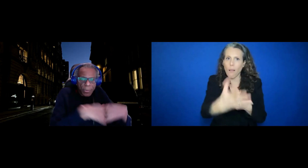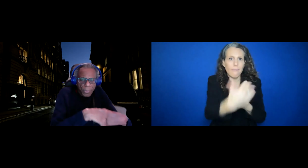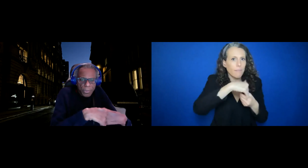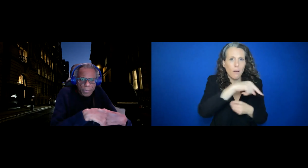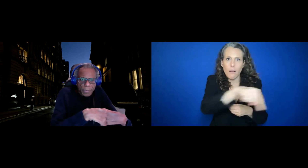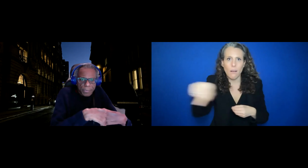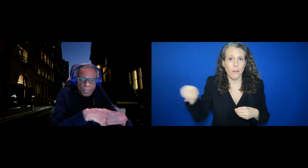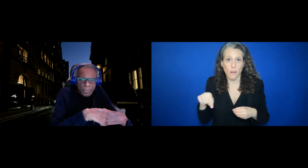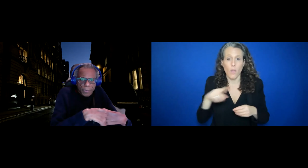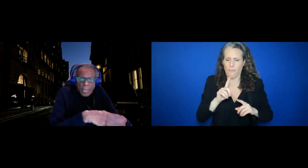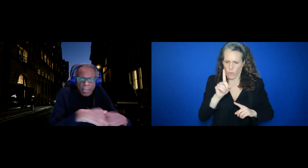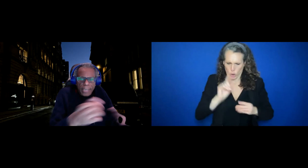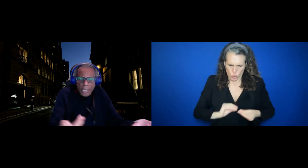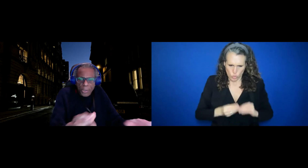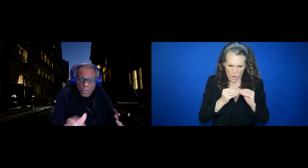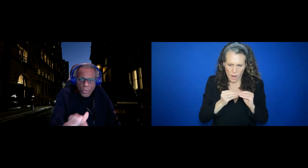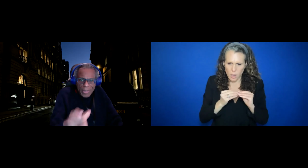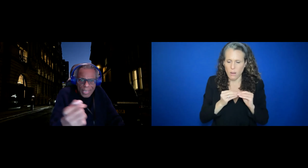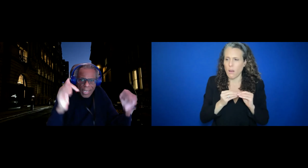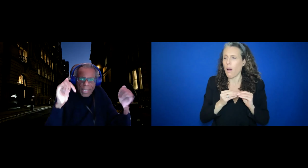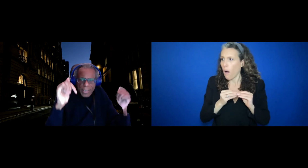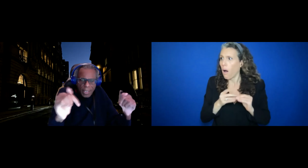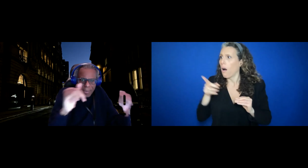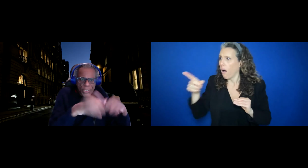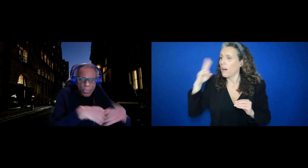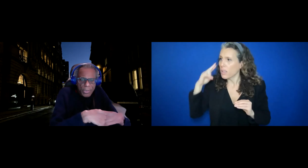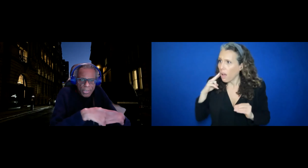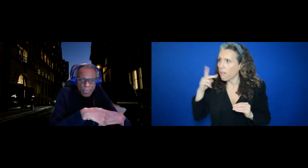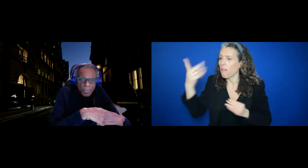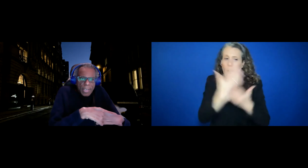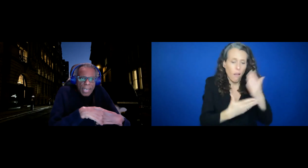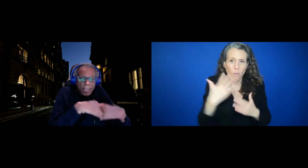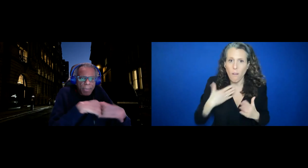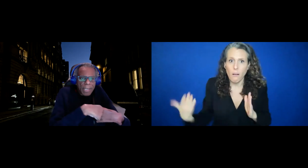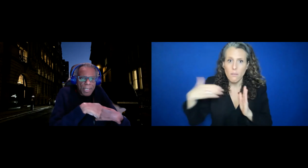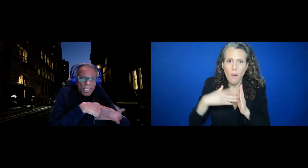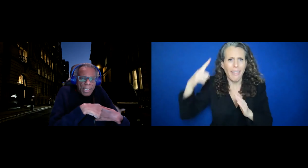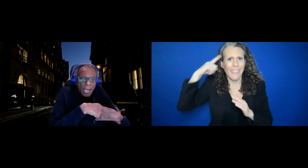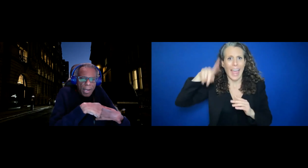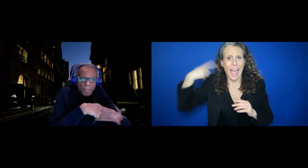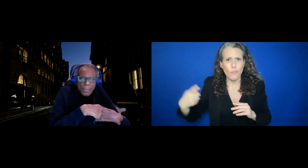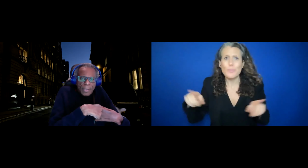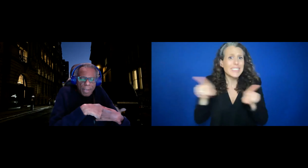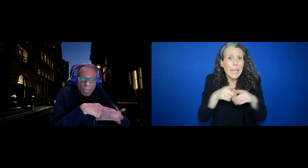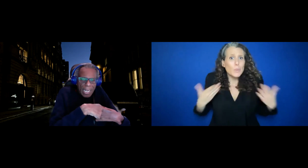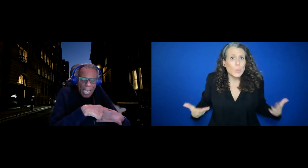an afterthought. Like technology we're talking about today, sign language interpreters, and the way in which